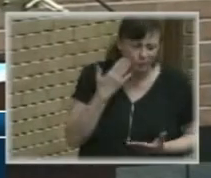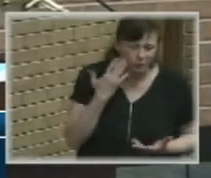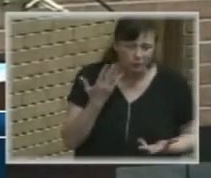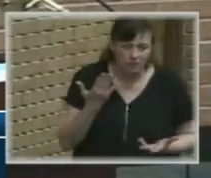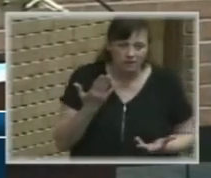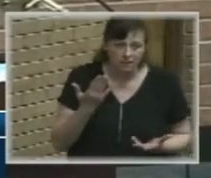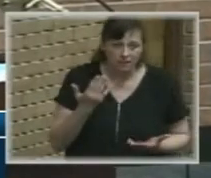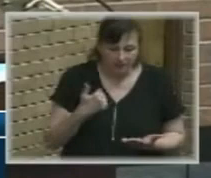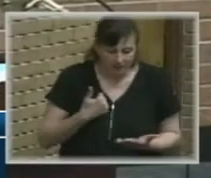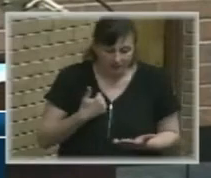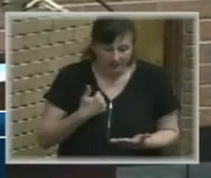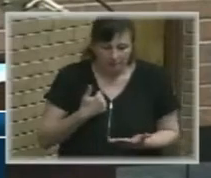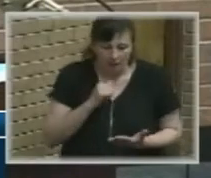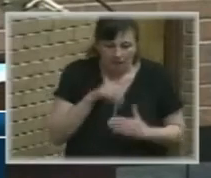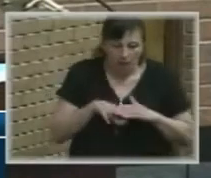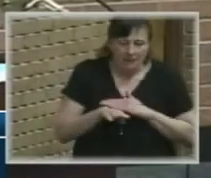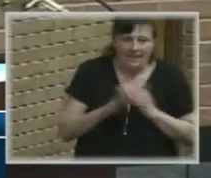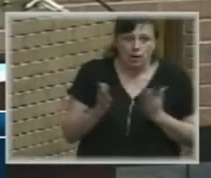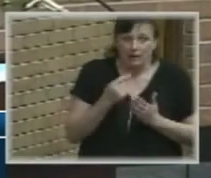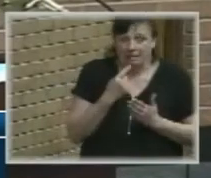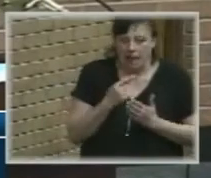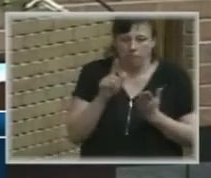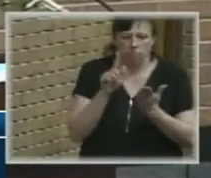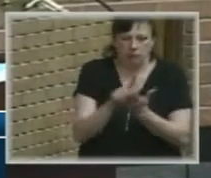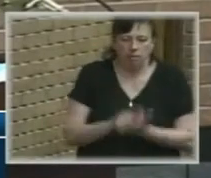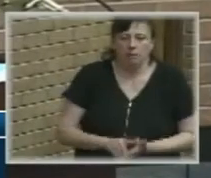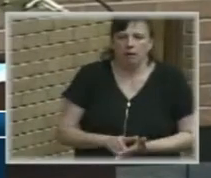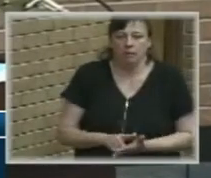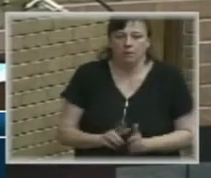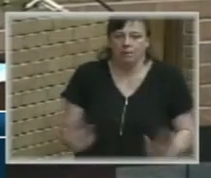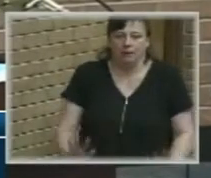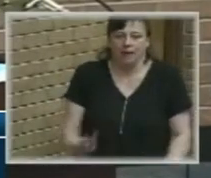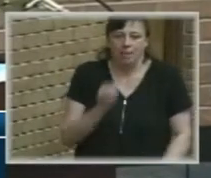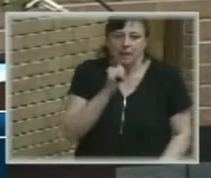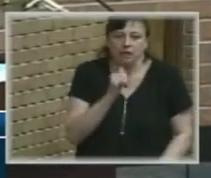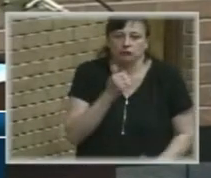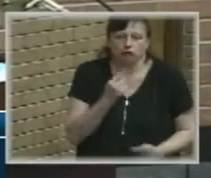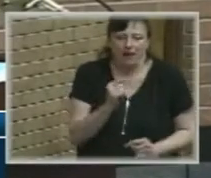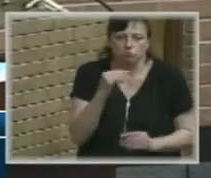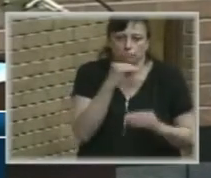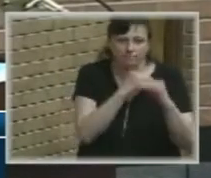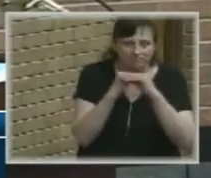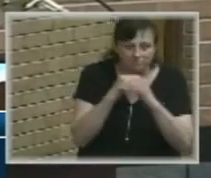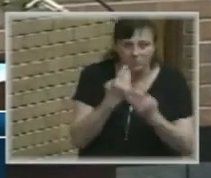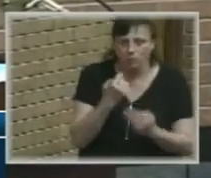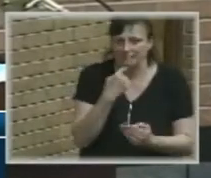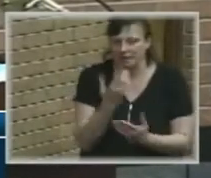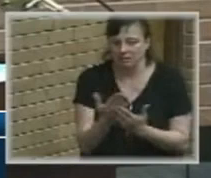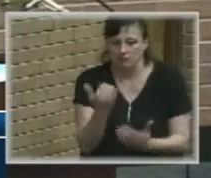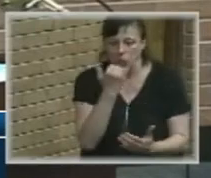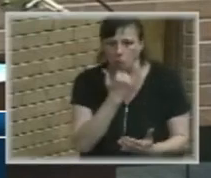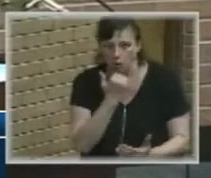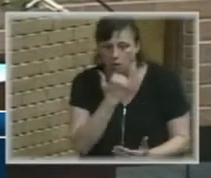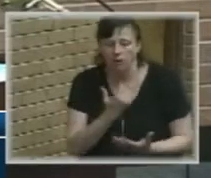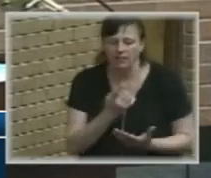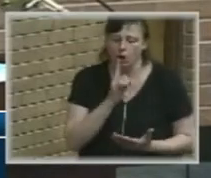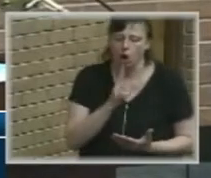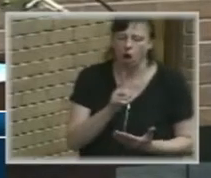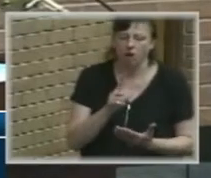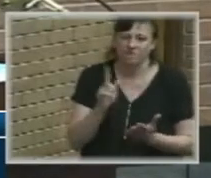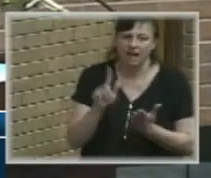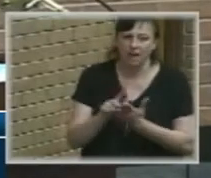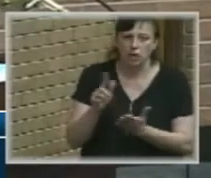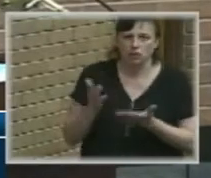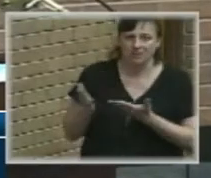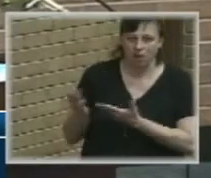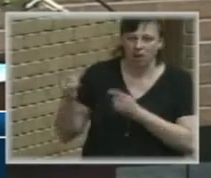so I don't come in here and say there's violations when there's not. I mean, I'm literate enough to having read it, and there's violations, and we